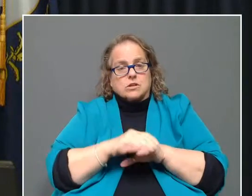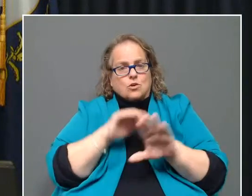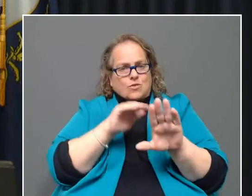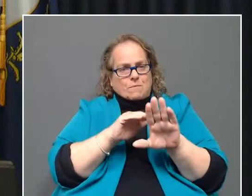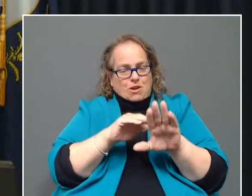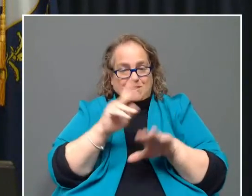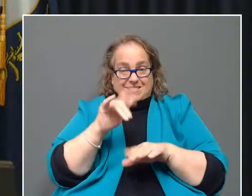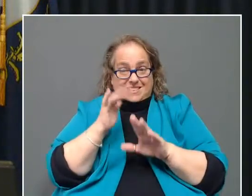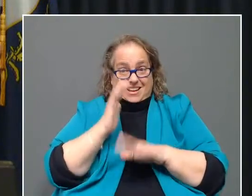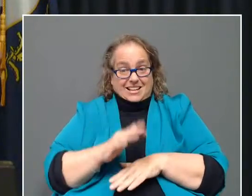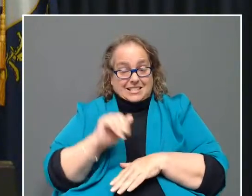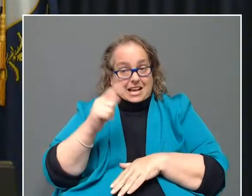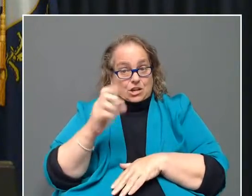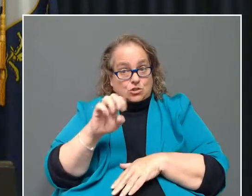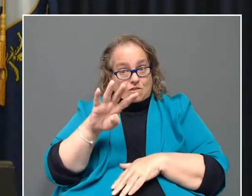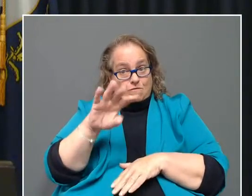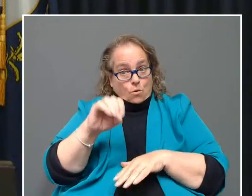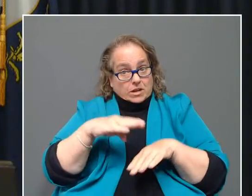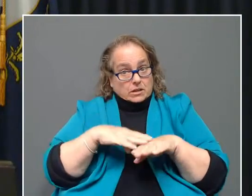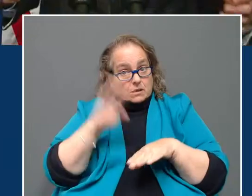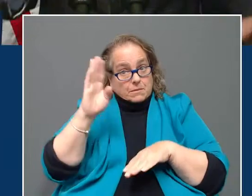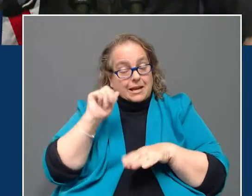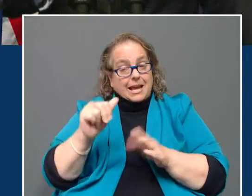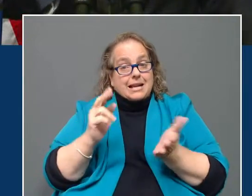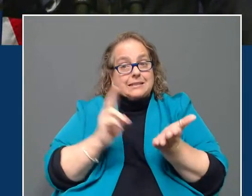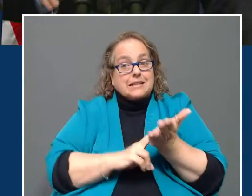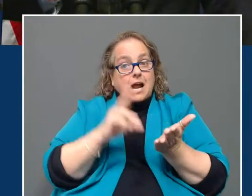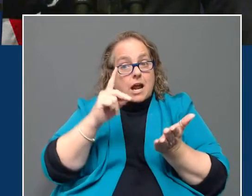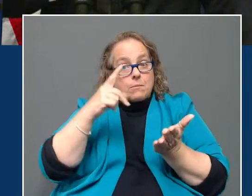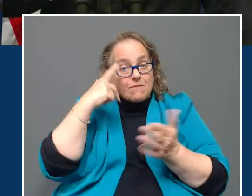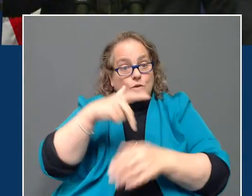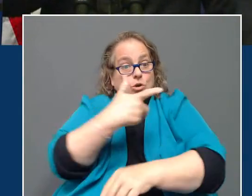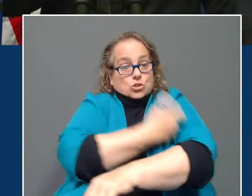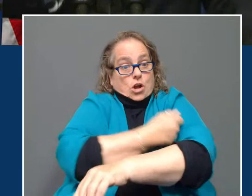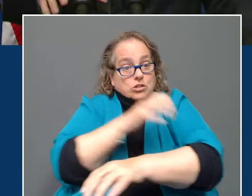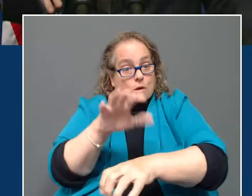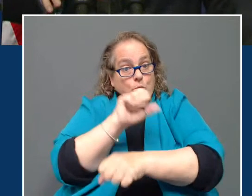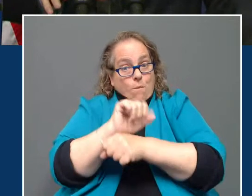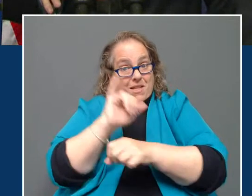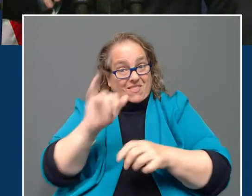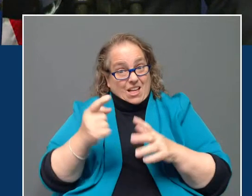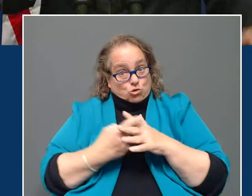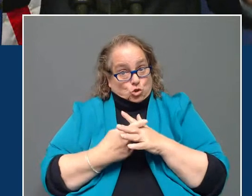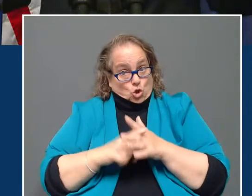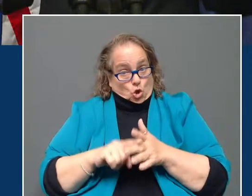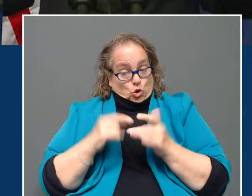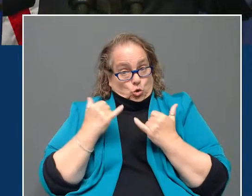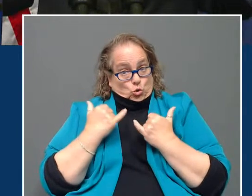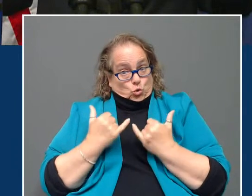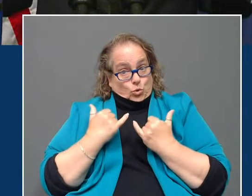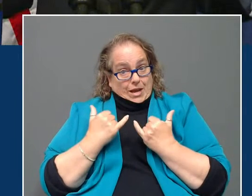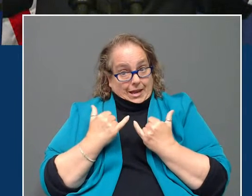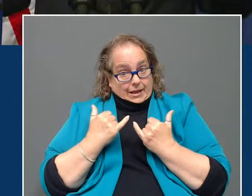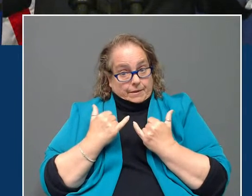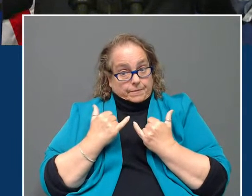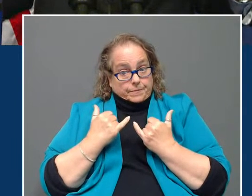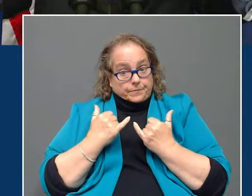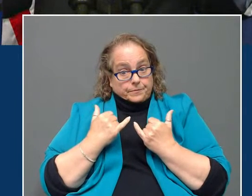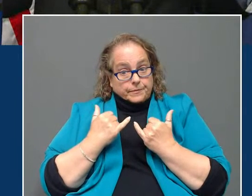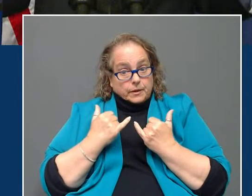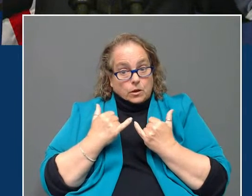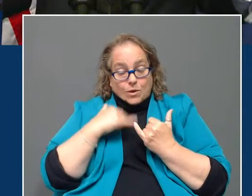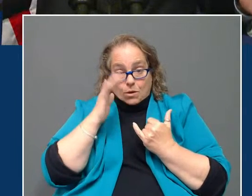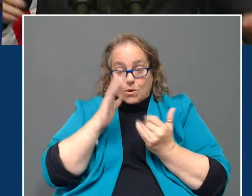40 and up can sign up for vaccine appointments. That started today. We're going to talk in a minute